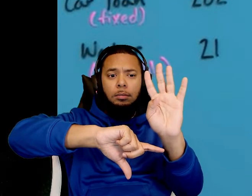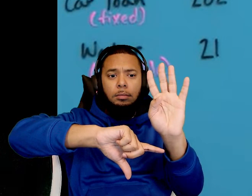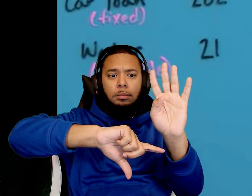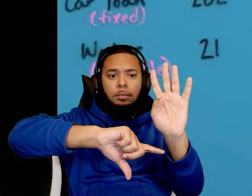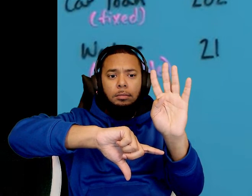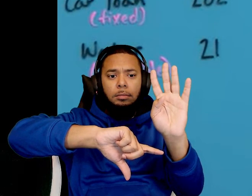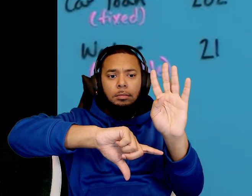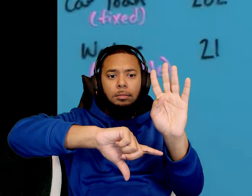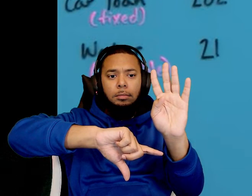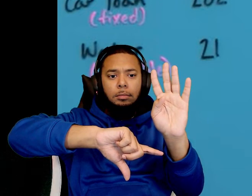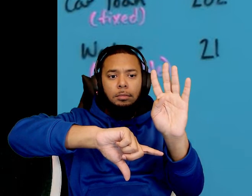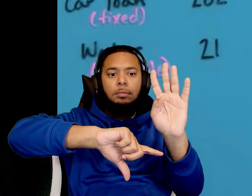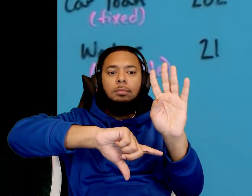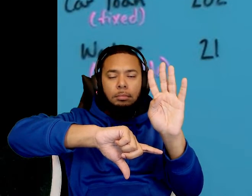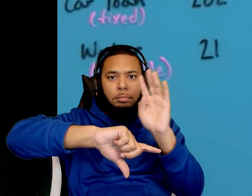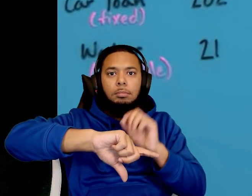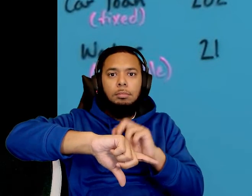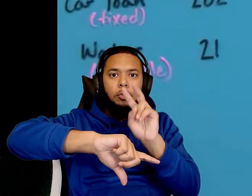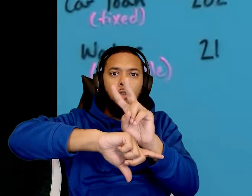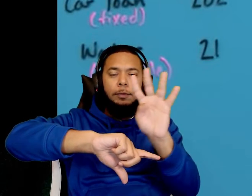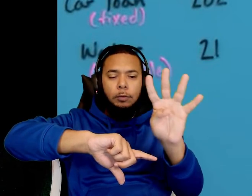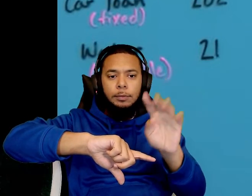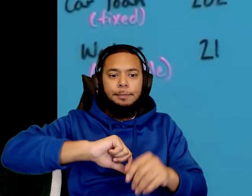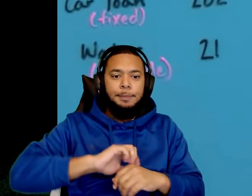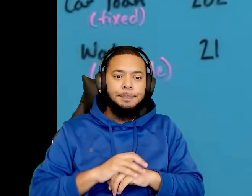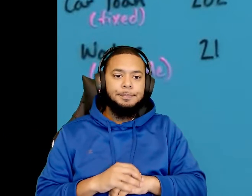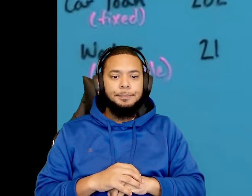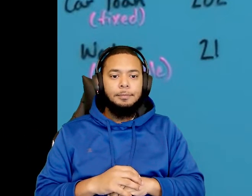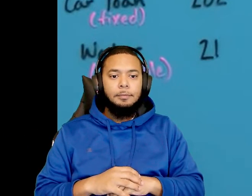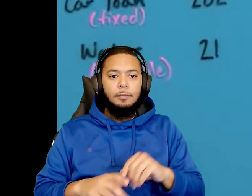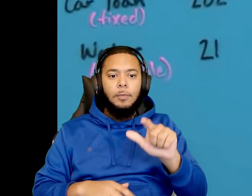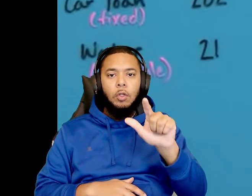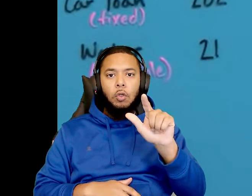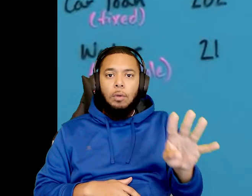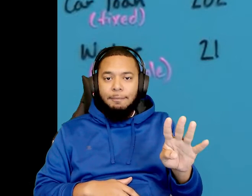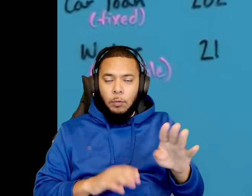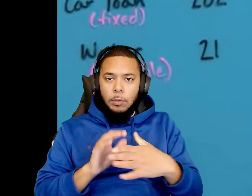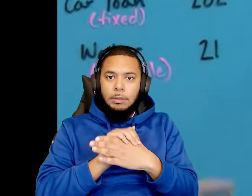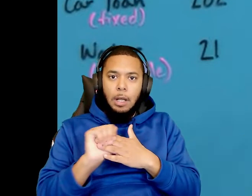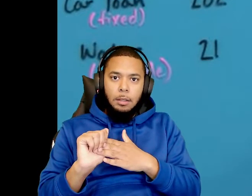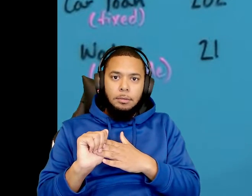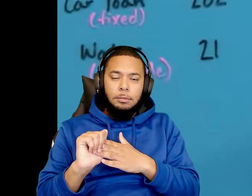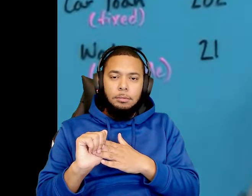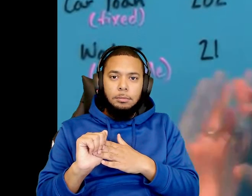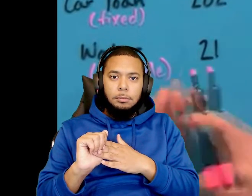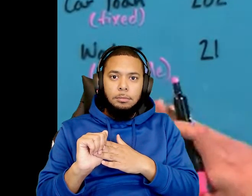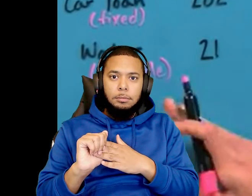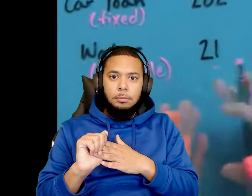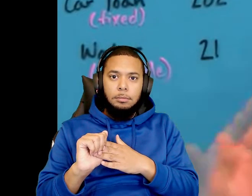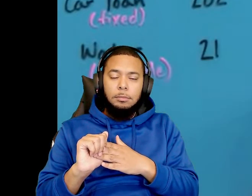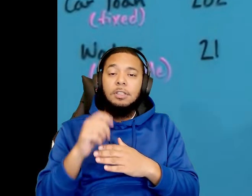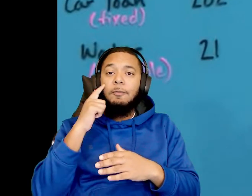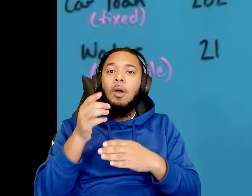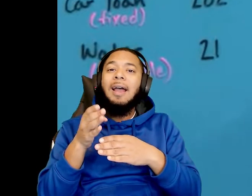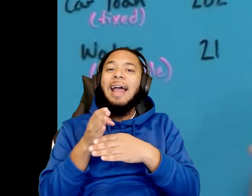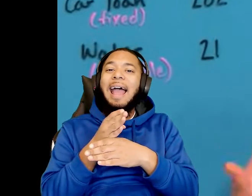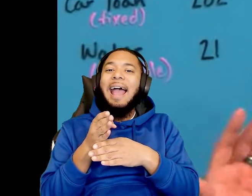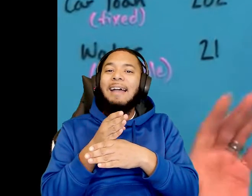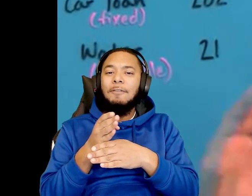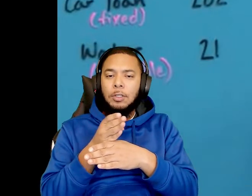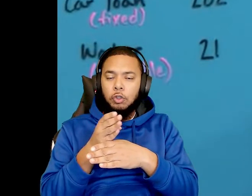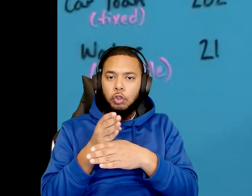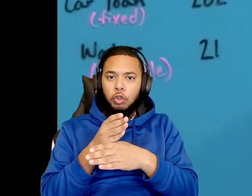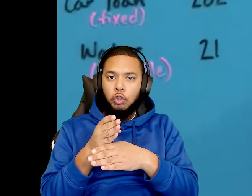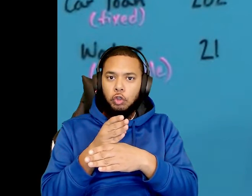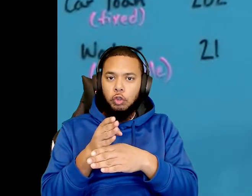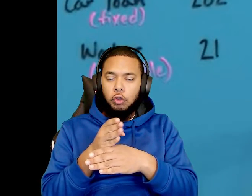3 goes into 12 4 times. So we have $24 as an average water bill, and that kind of makes sense